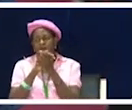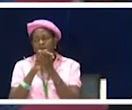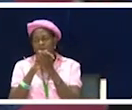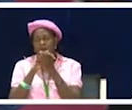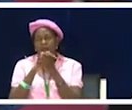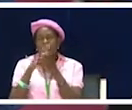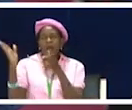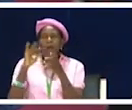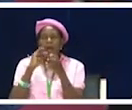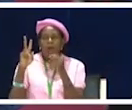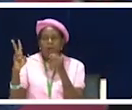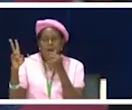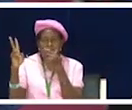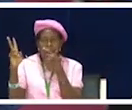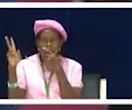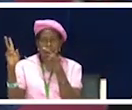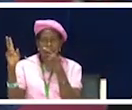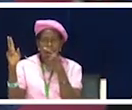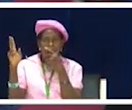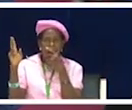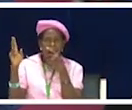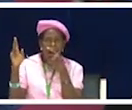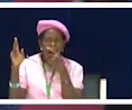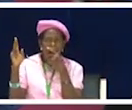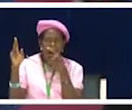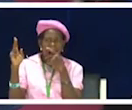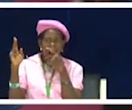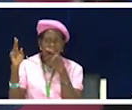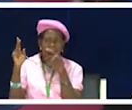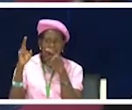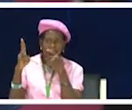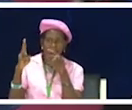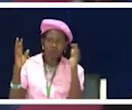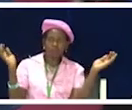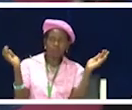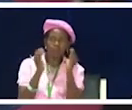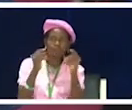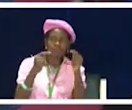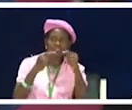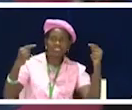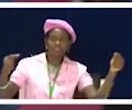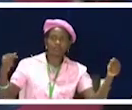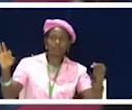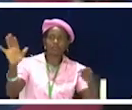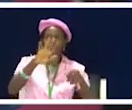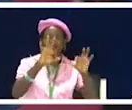There are two sworn enemies of your family,